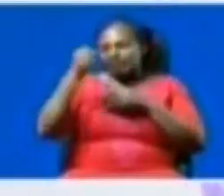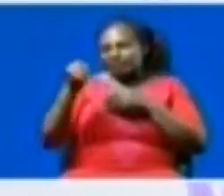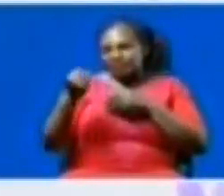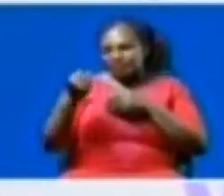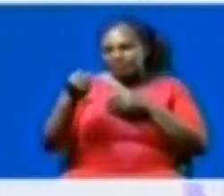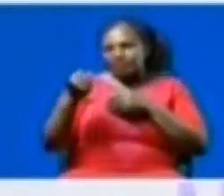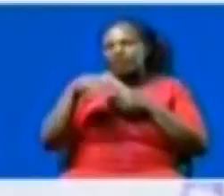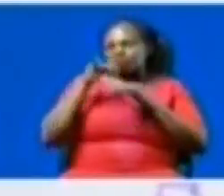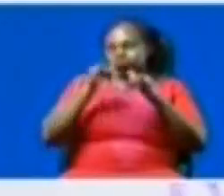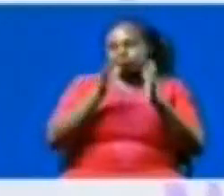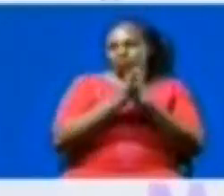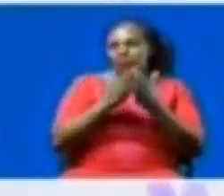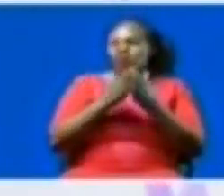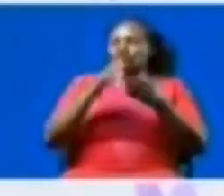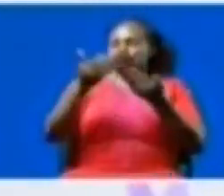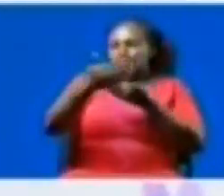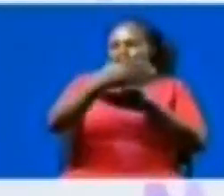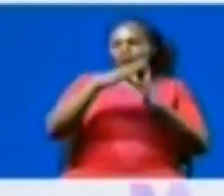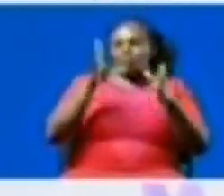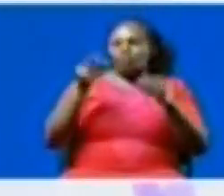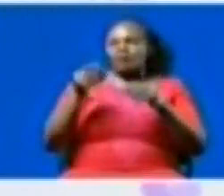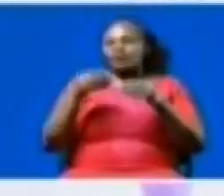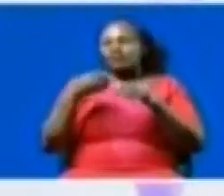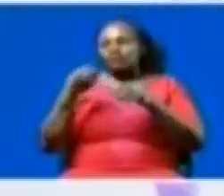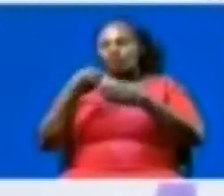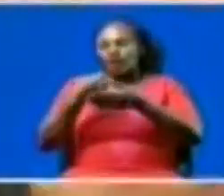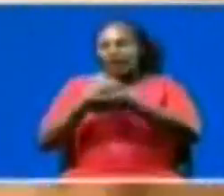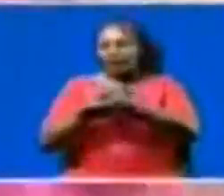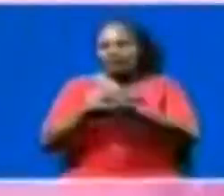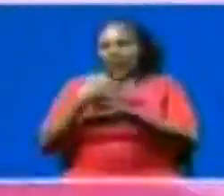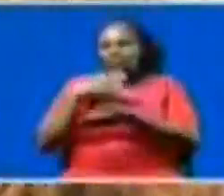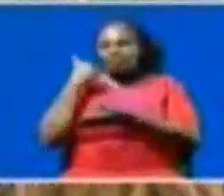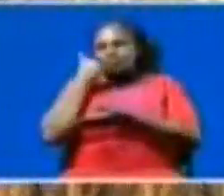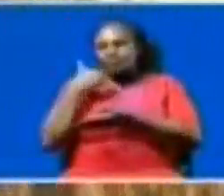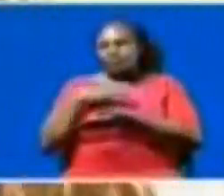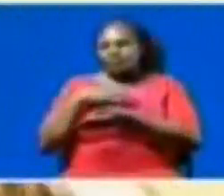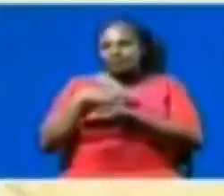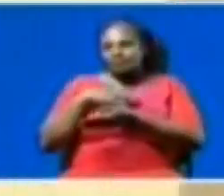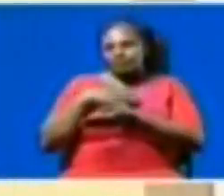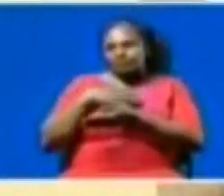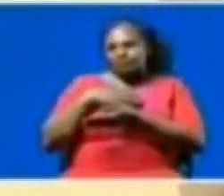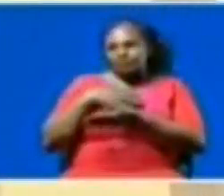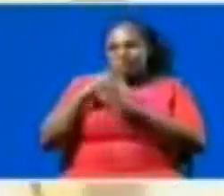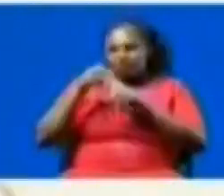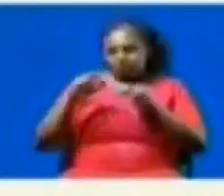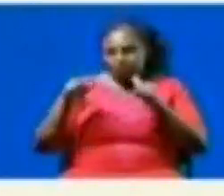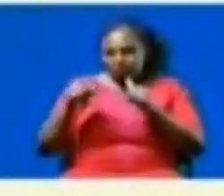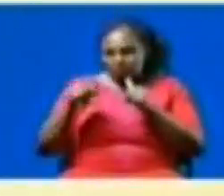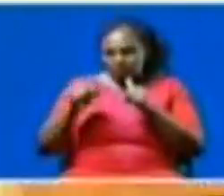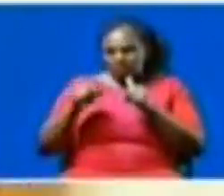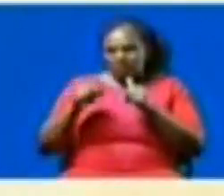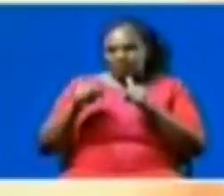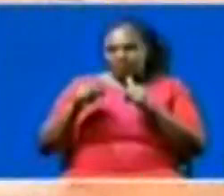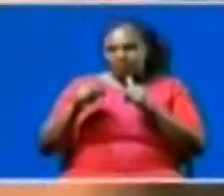Kenya shillings each to raise more funds for cancer victims. Have you been checked? Ever gone for a checkup? Yes, I've